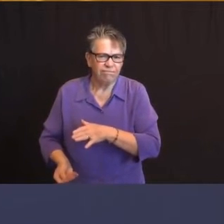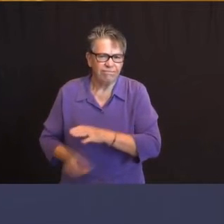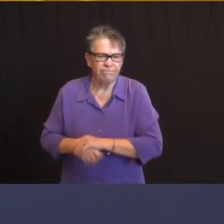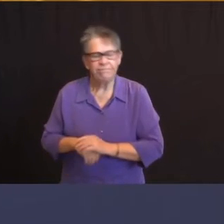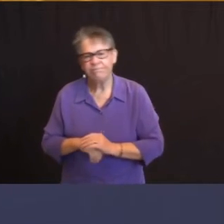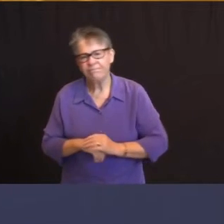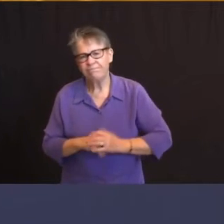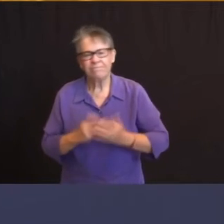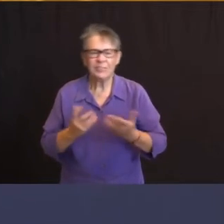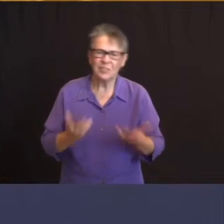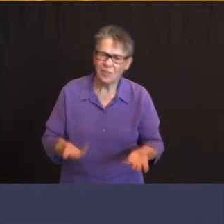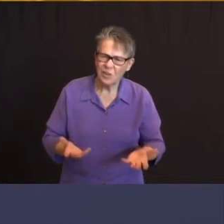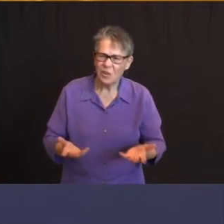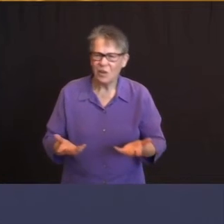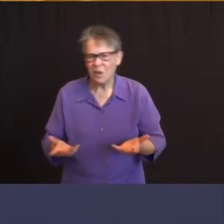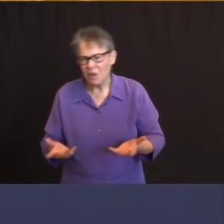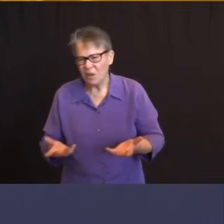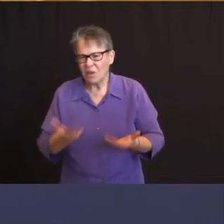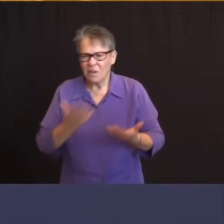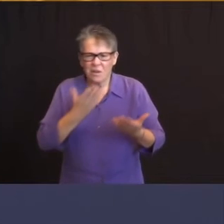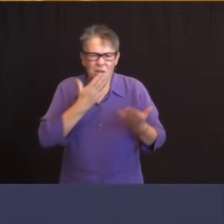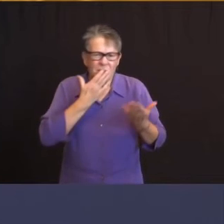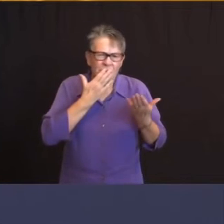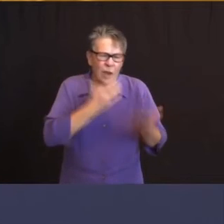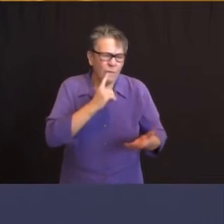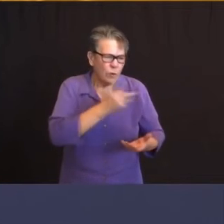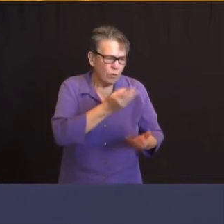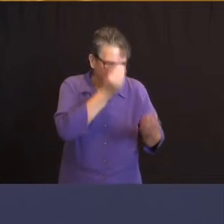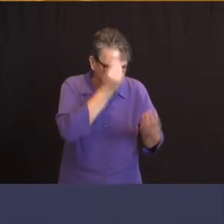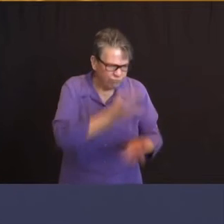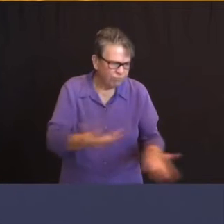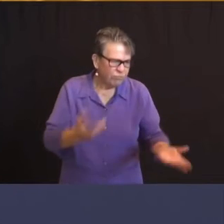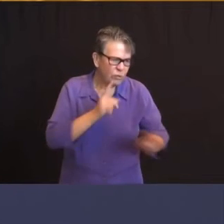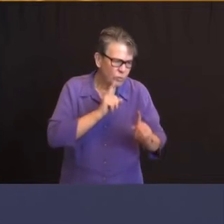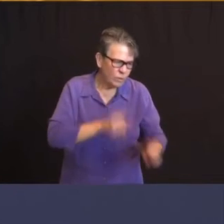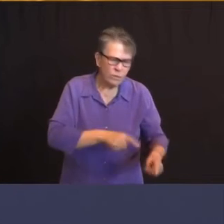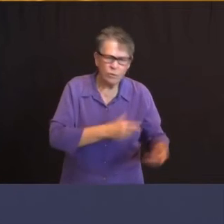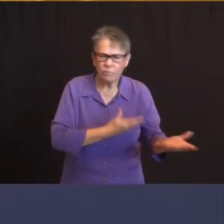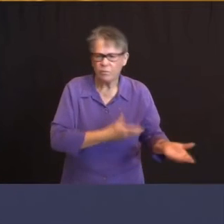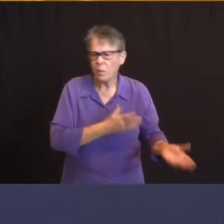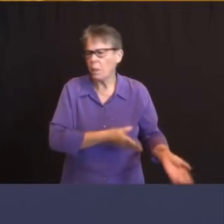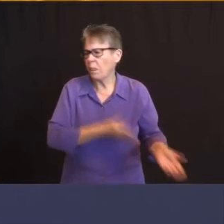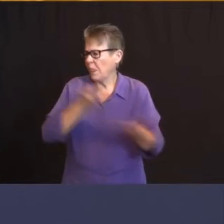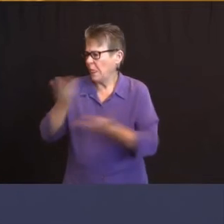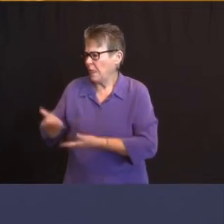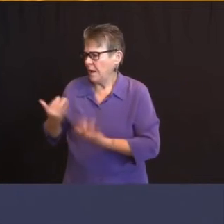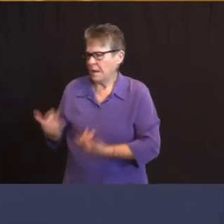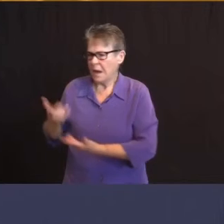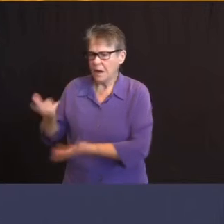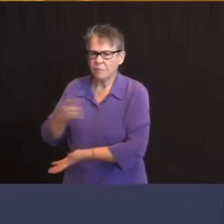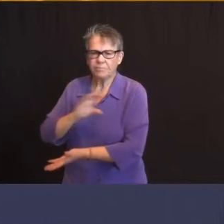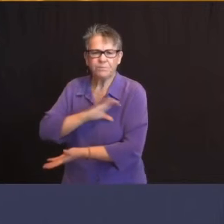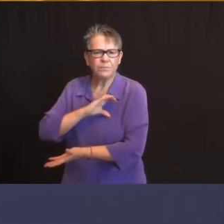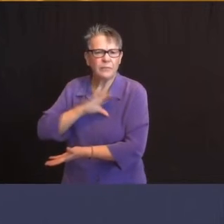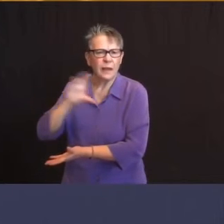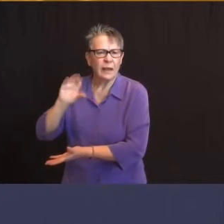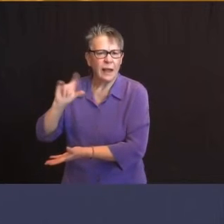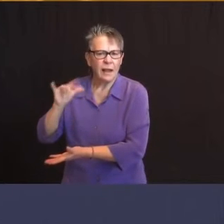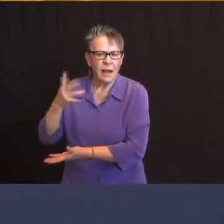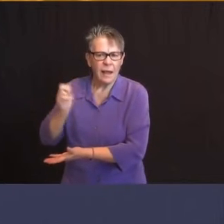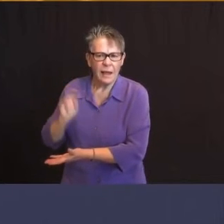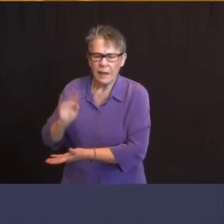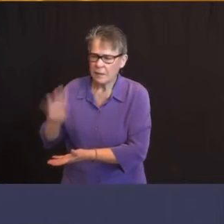for your report and for your leadership. Pat, a tough afternoon yesterday for, I know, far more for you and